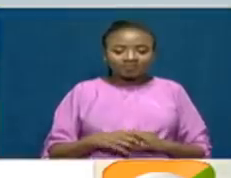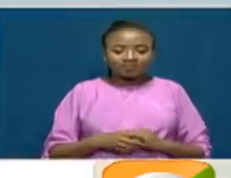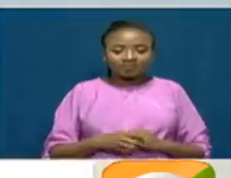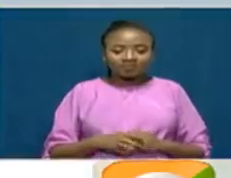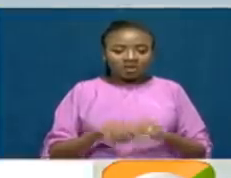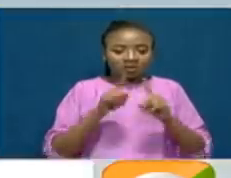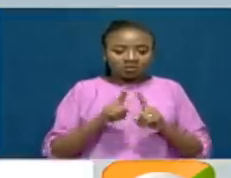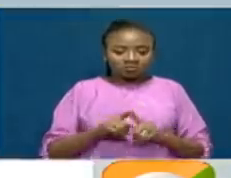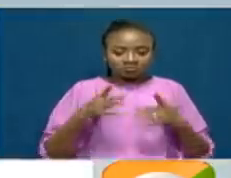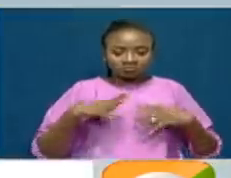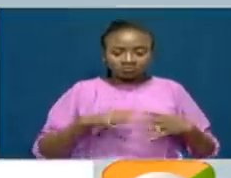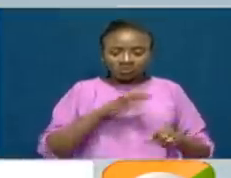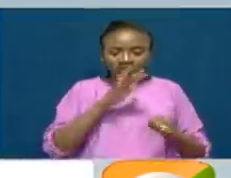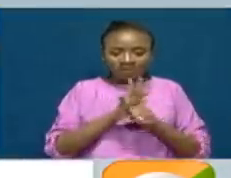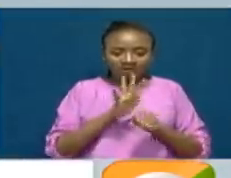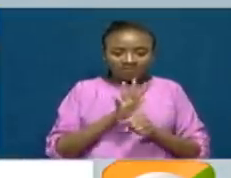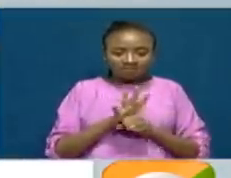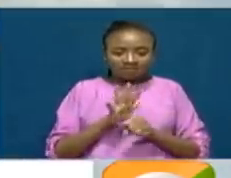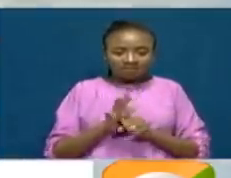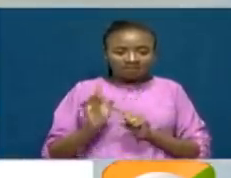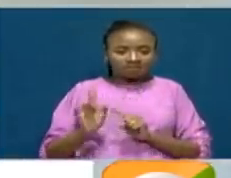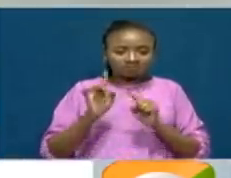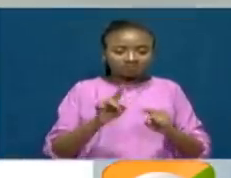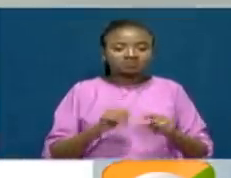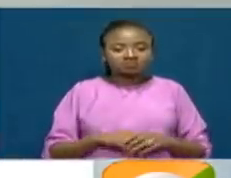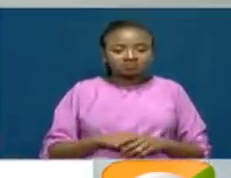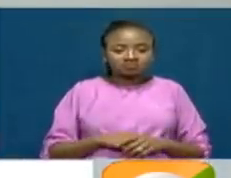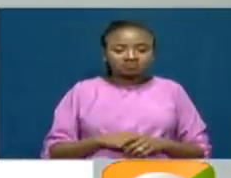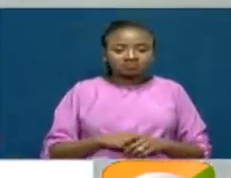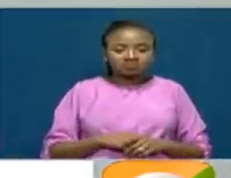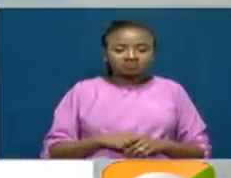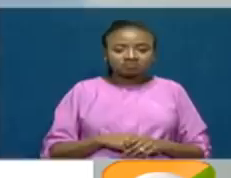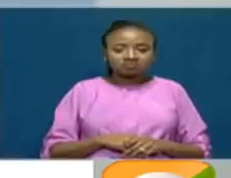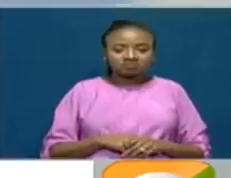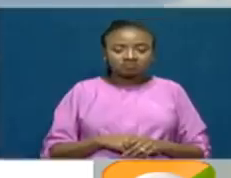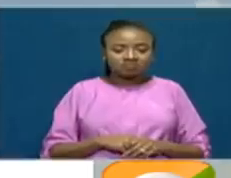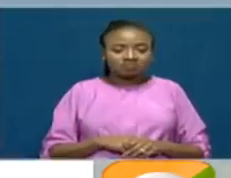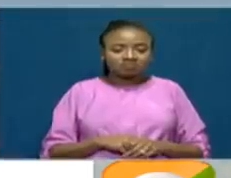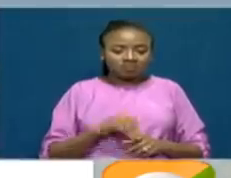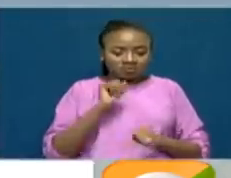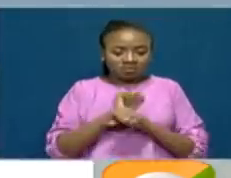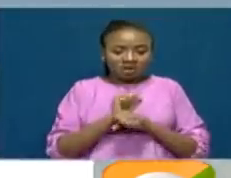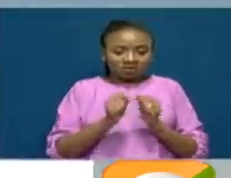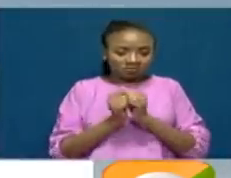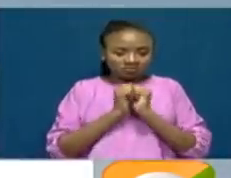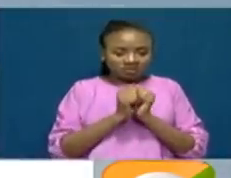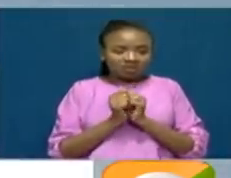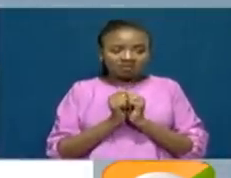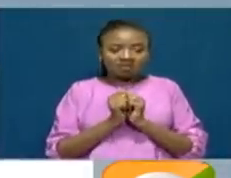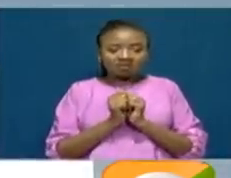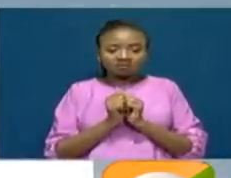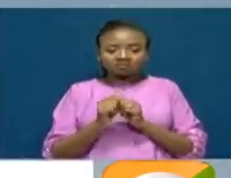Thousands came to enjoy the spectacular air show that was organized by Kenya Defense Forces in collaboration with Aero Club East Africa.